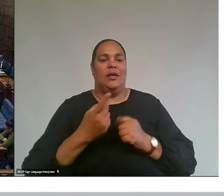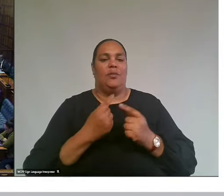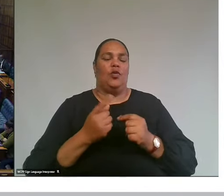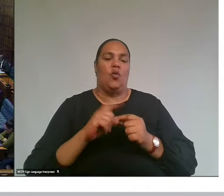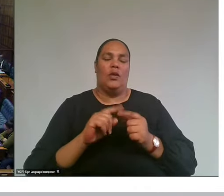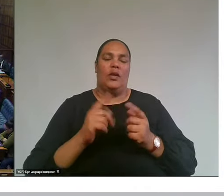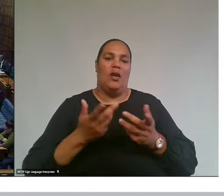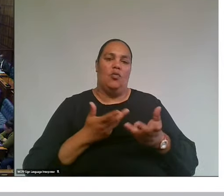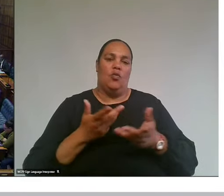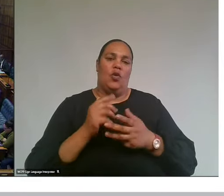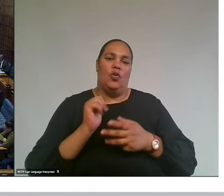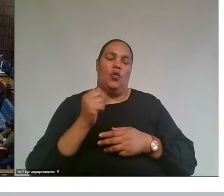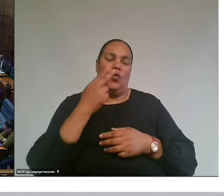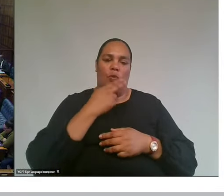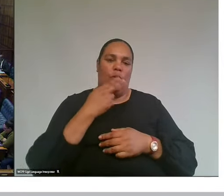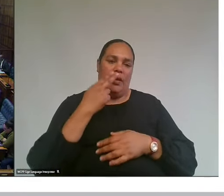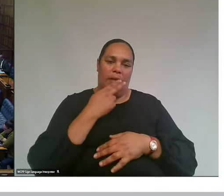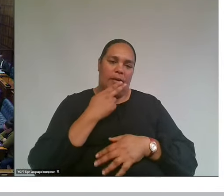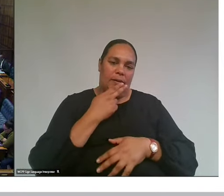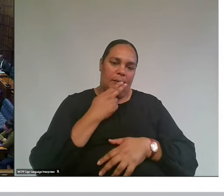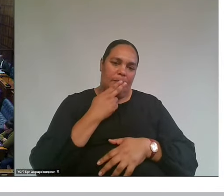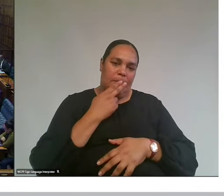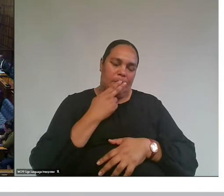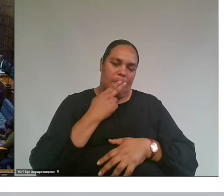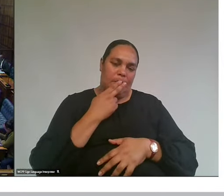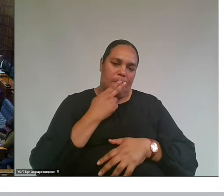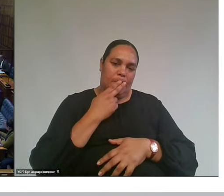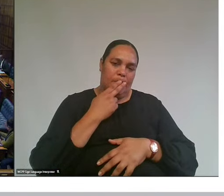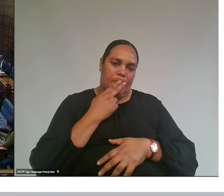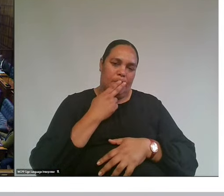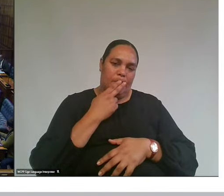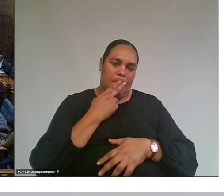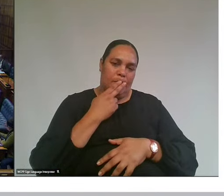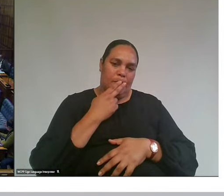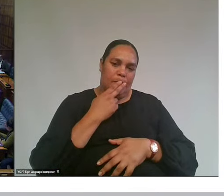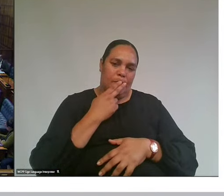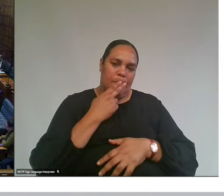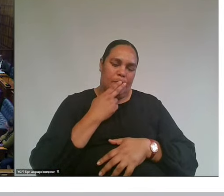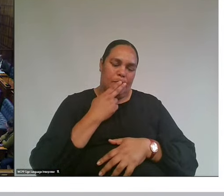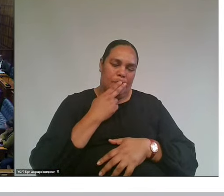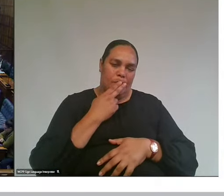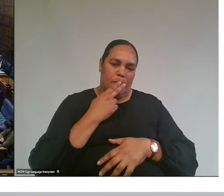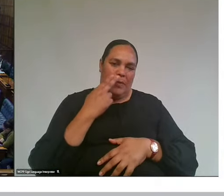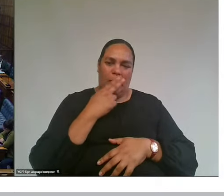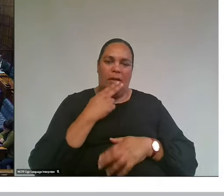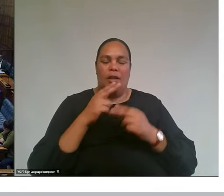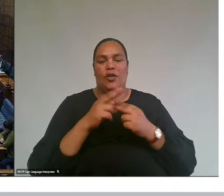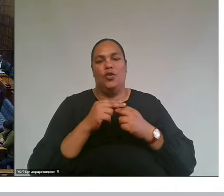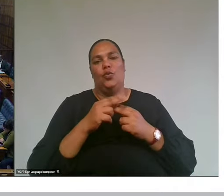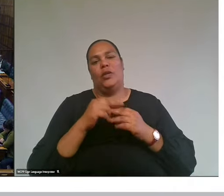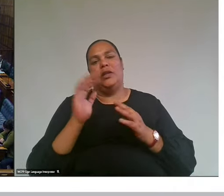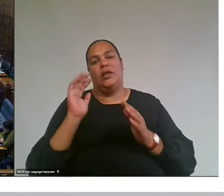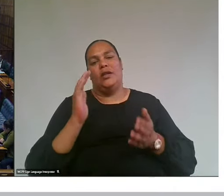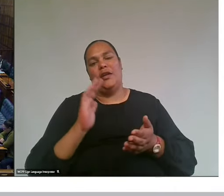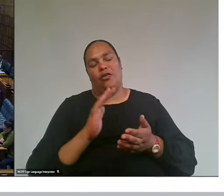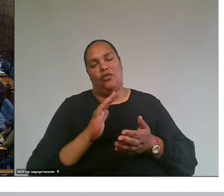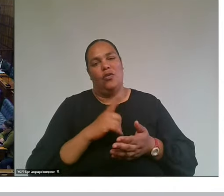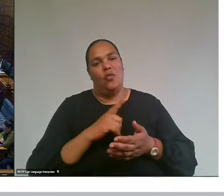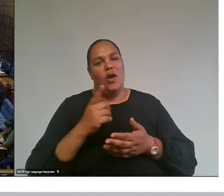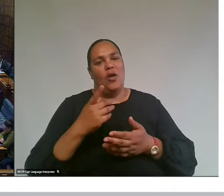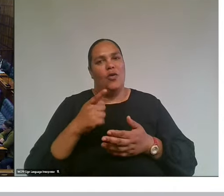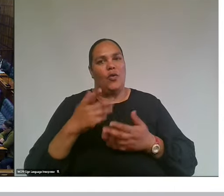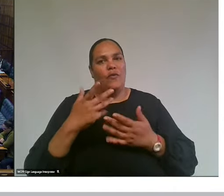dealing with your red you of of red unit reduction you know you you've